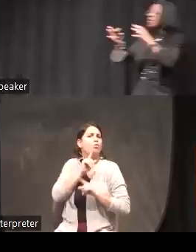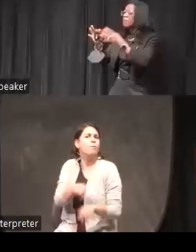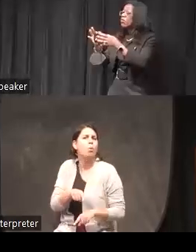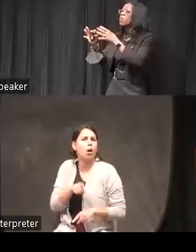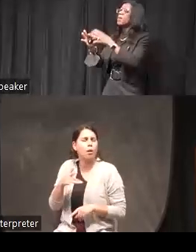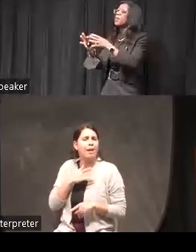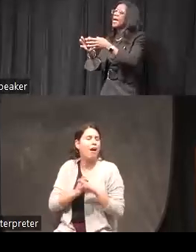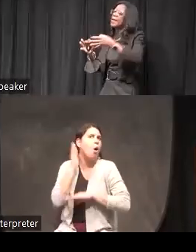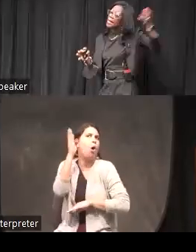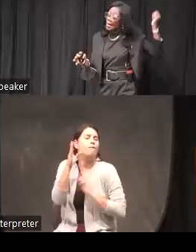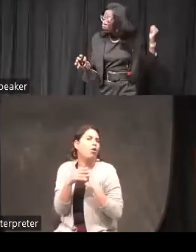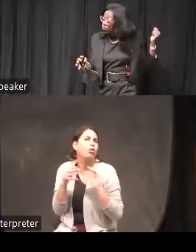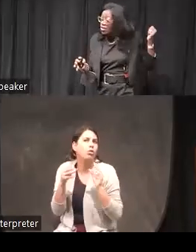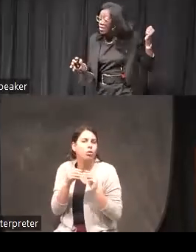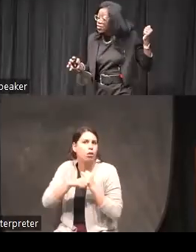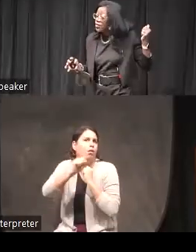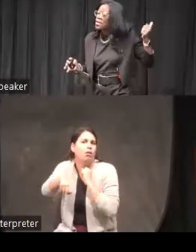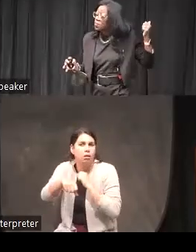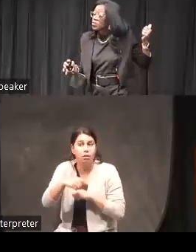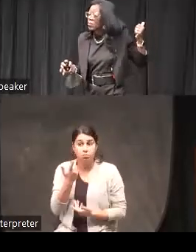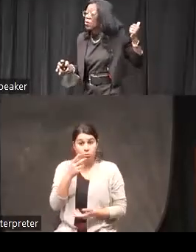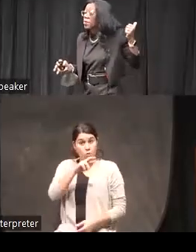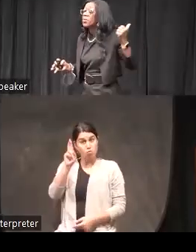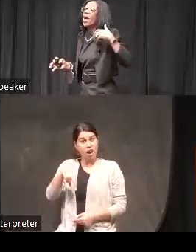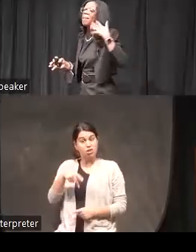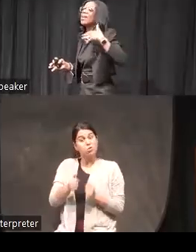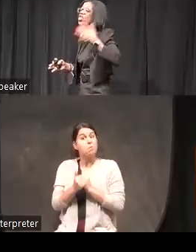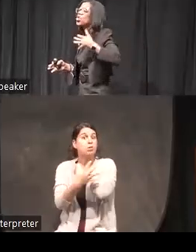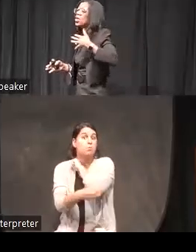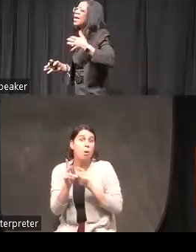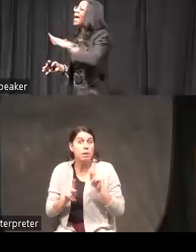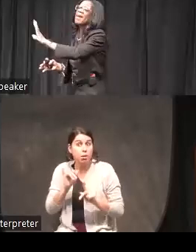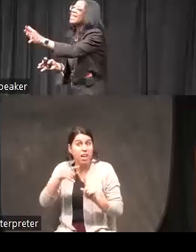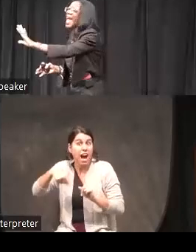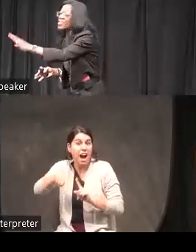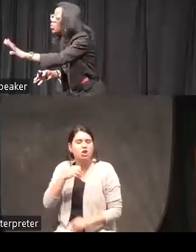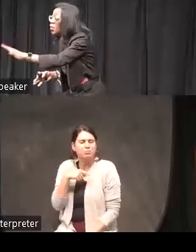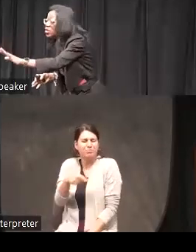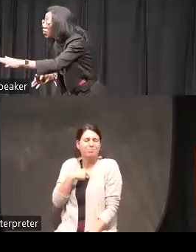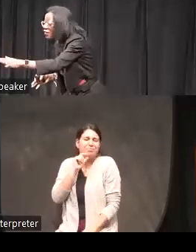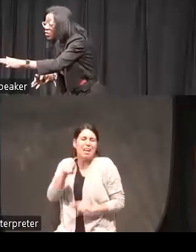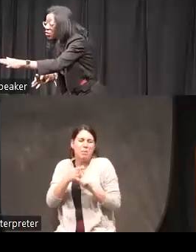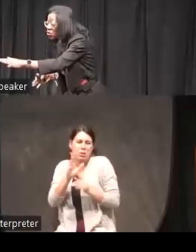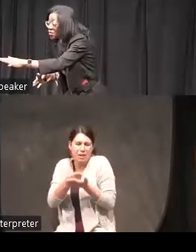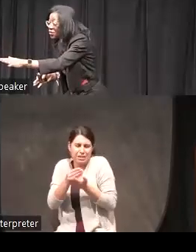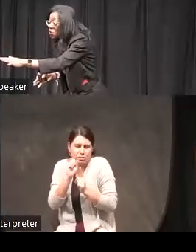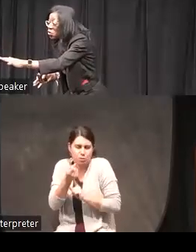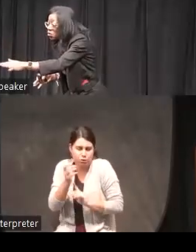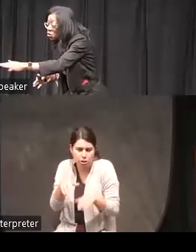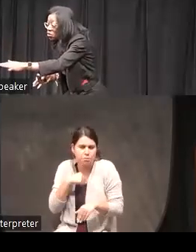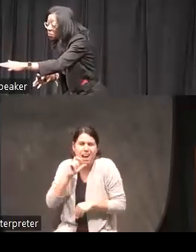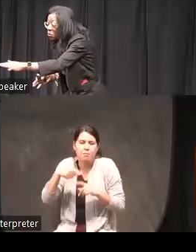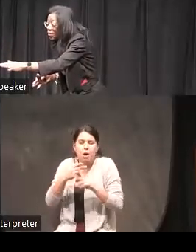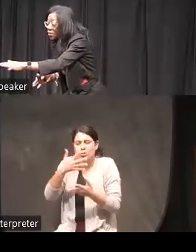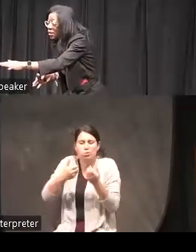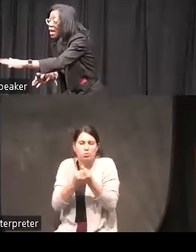remind me of the group of people that in Rochester, they're the mostly poor people. So I'm not sure, I'm not going to ask you about your financial circumstances or your